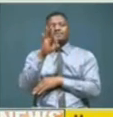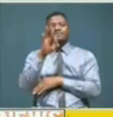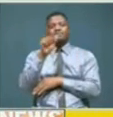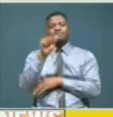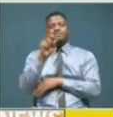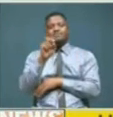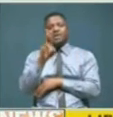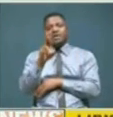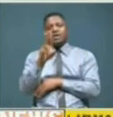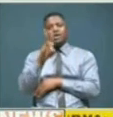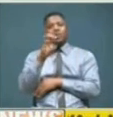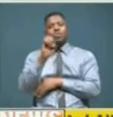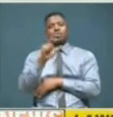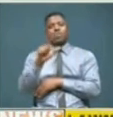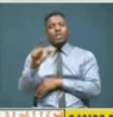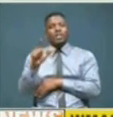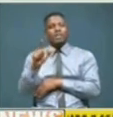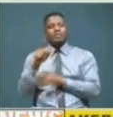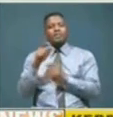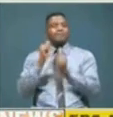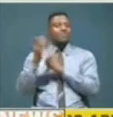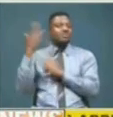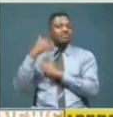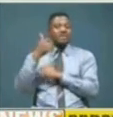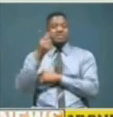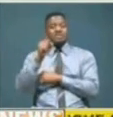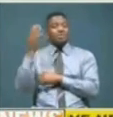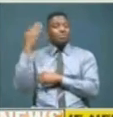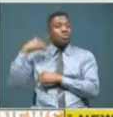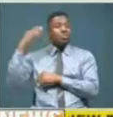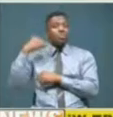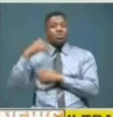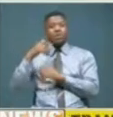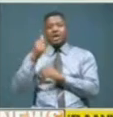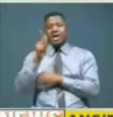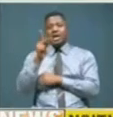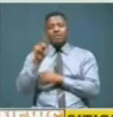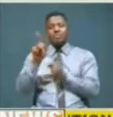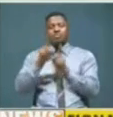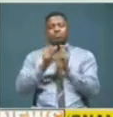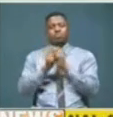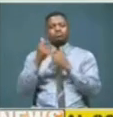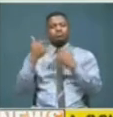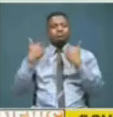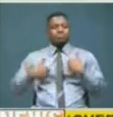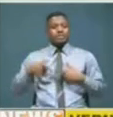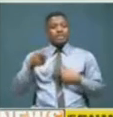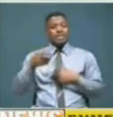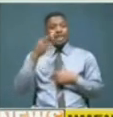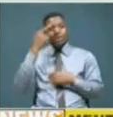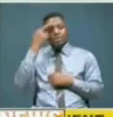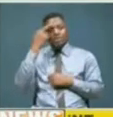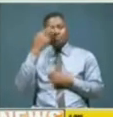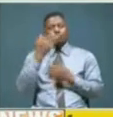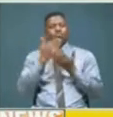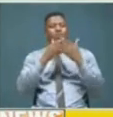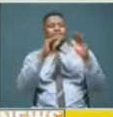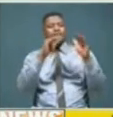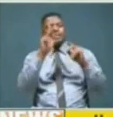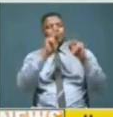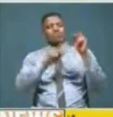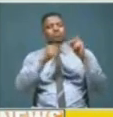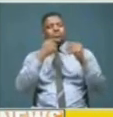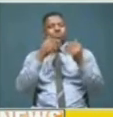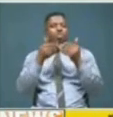farewell. So in the past, most of the Asantes and by extension the Akans used to wear this cloth to say goodbye to people that had